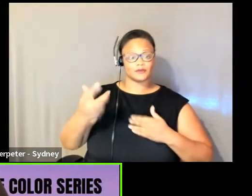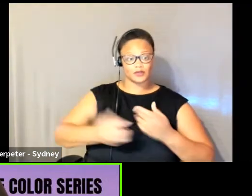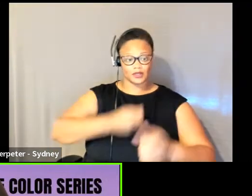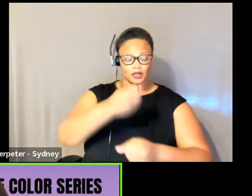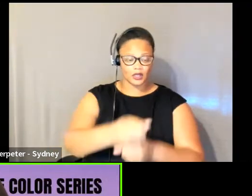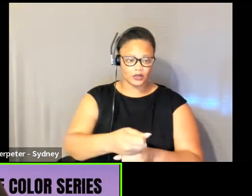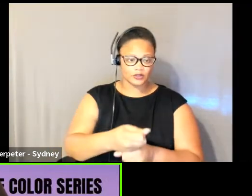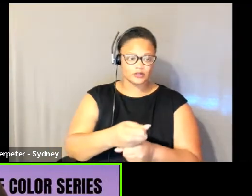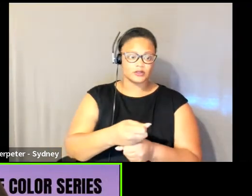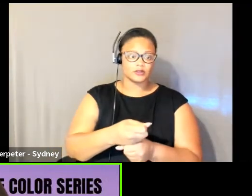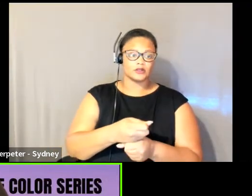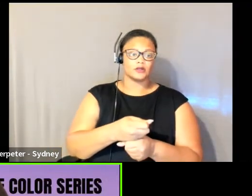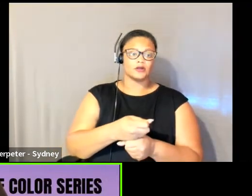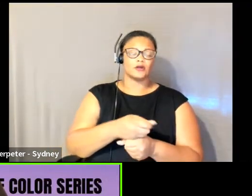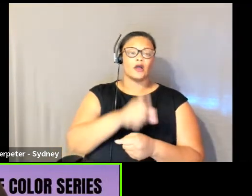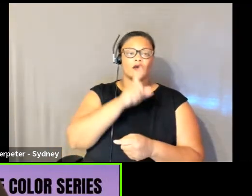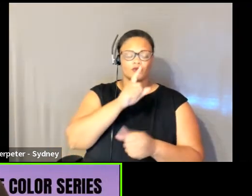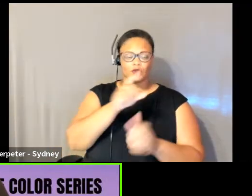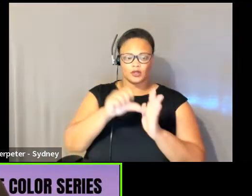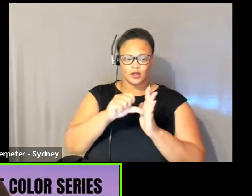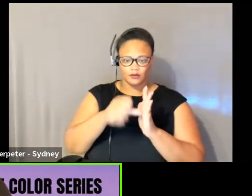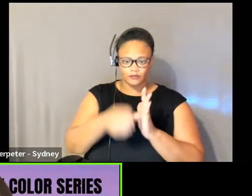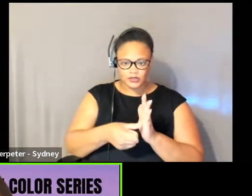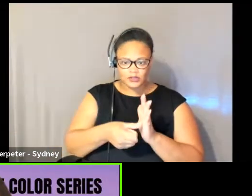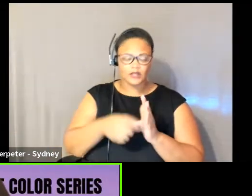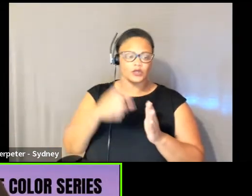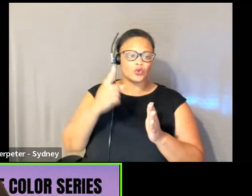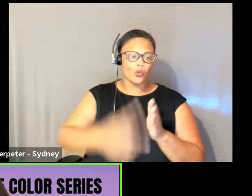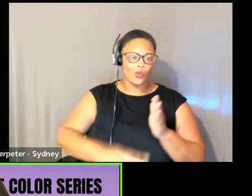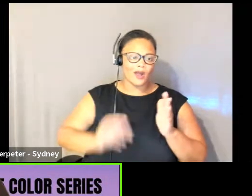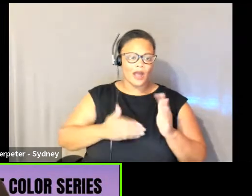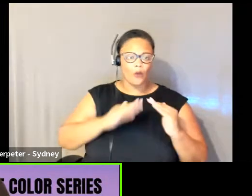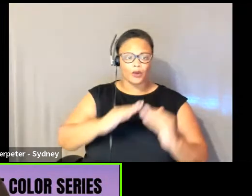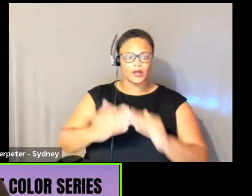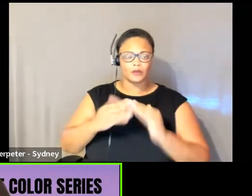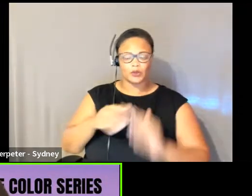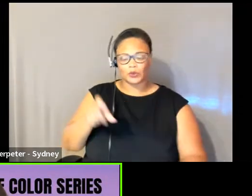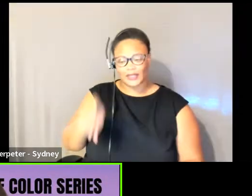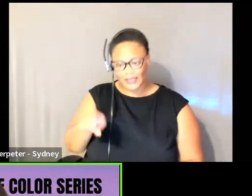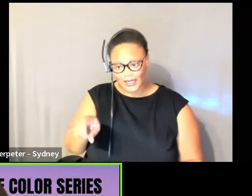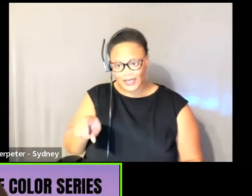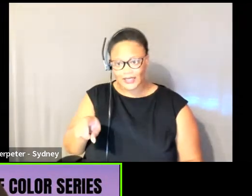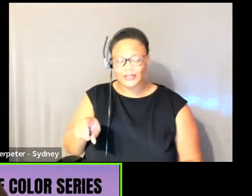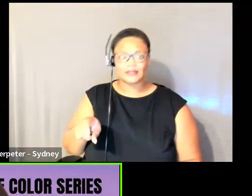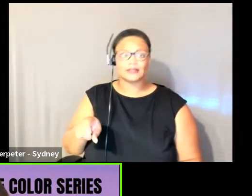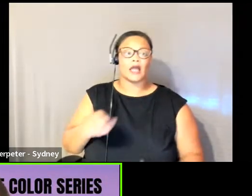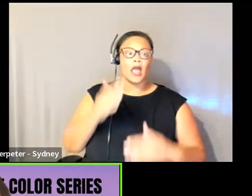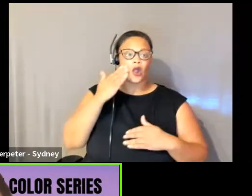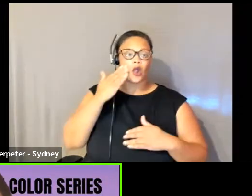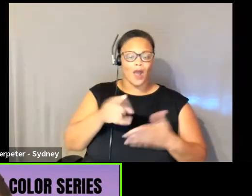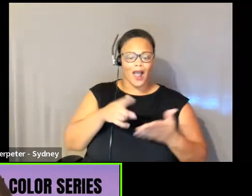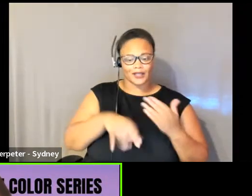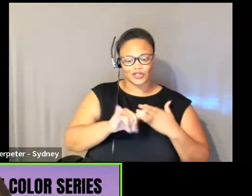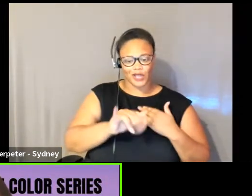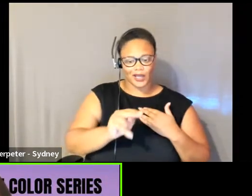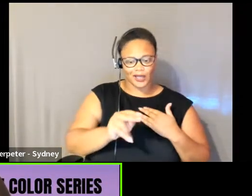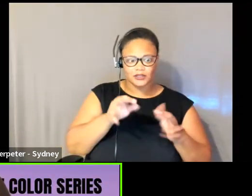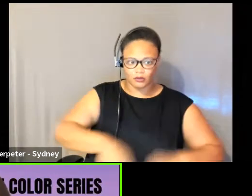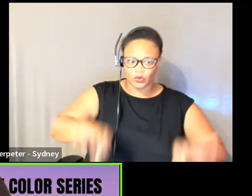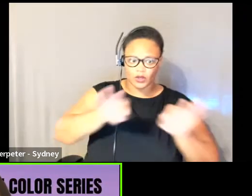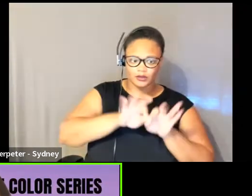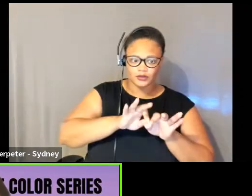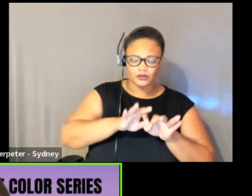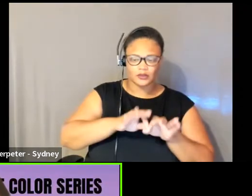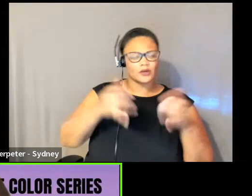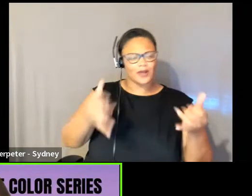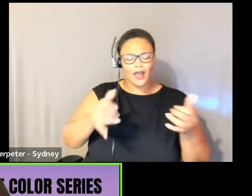us what we need as a community and how important check-ins have been. With that being said, how are you doing and how are you